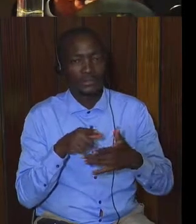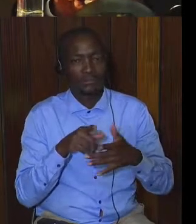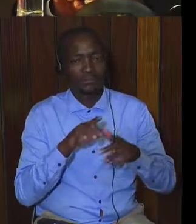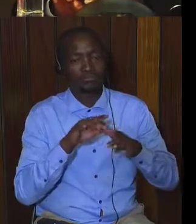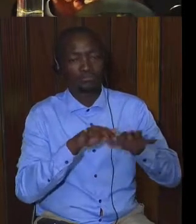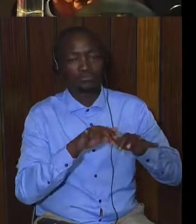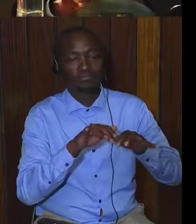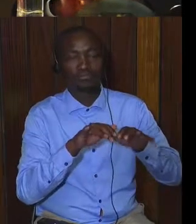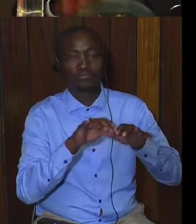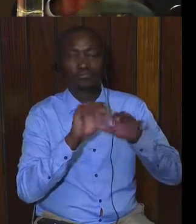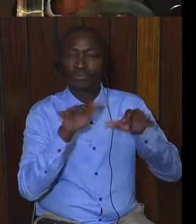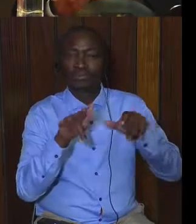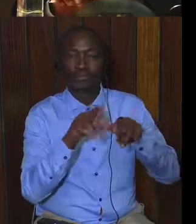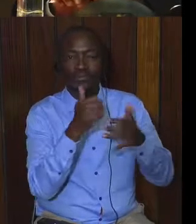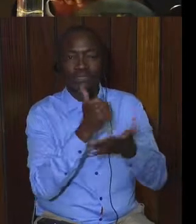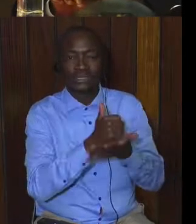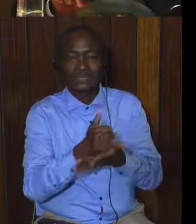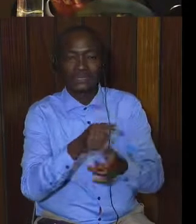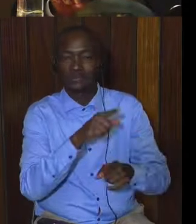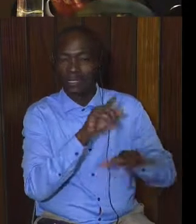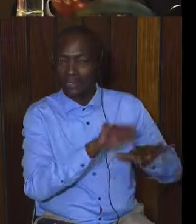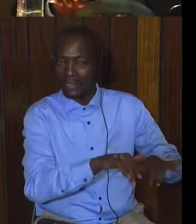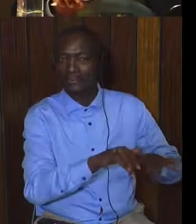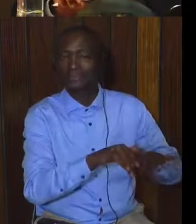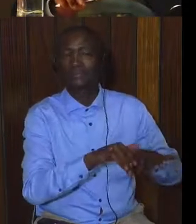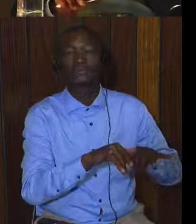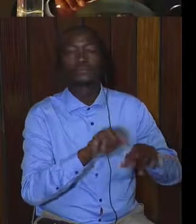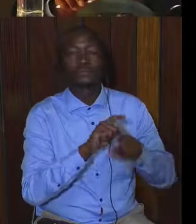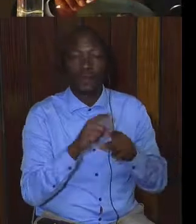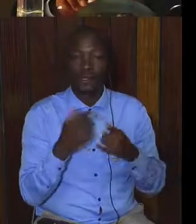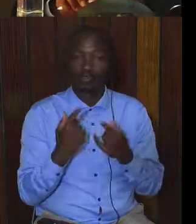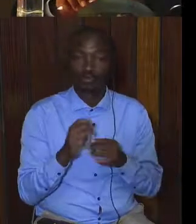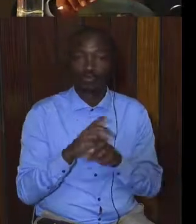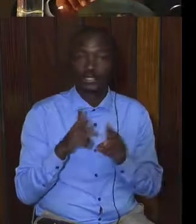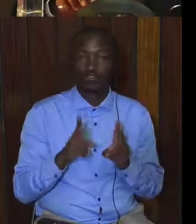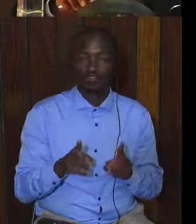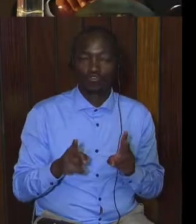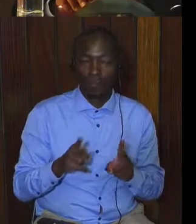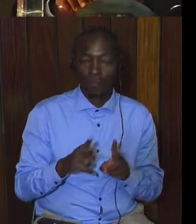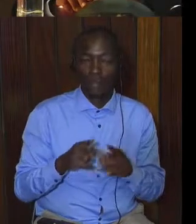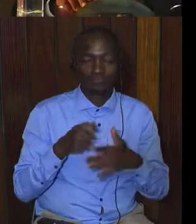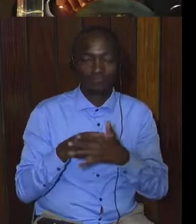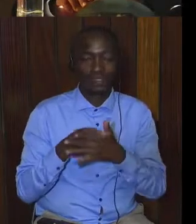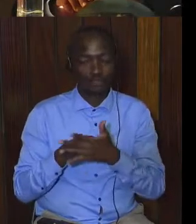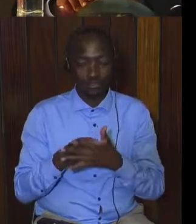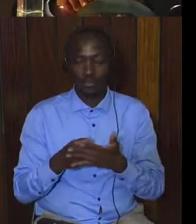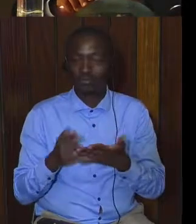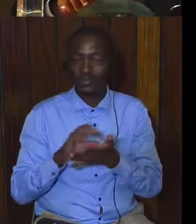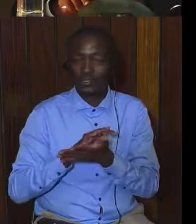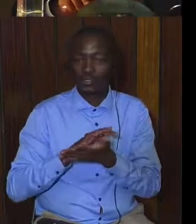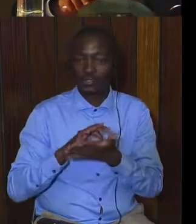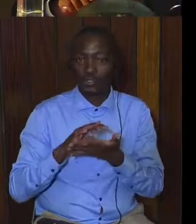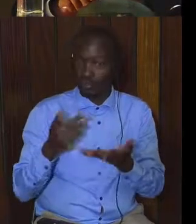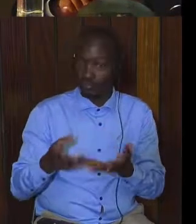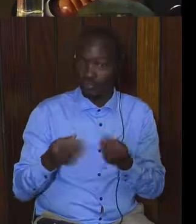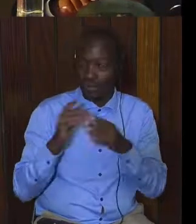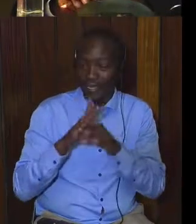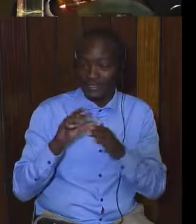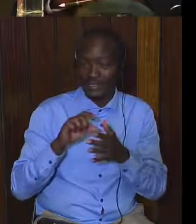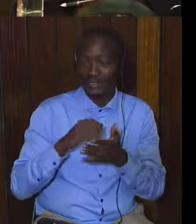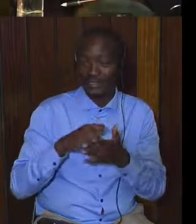settlers and then do the normal procurement of the replacement contractor to finish the outstanding